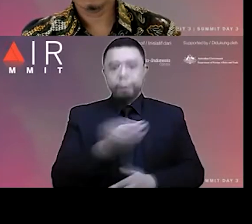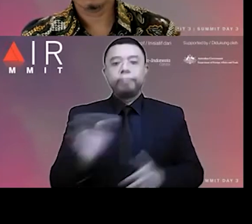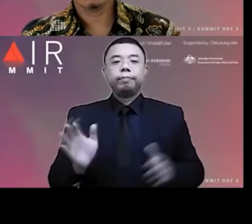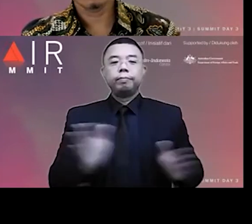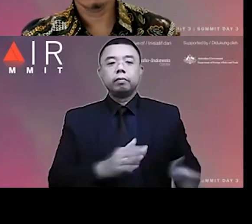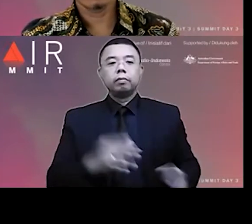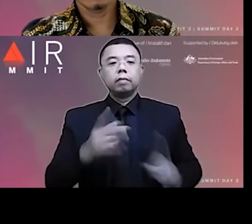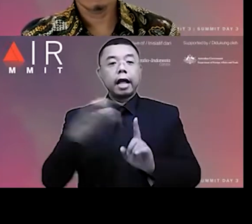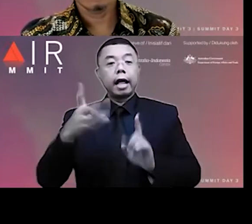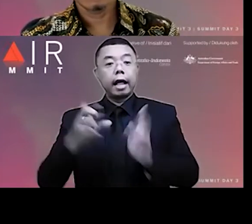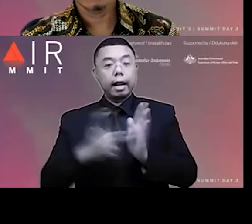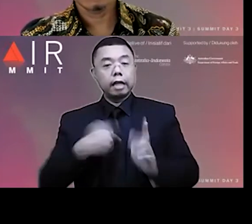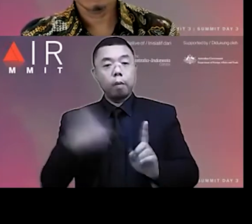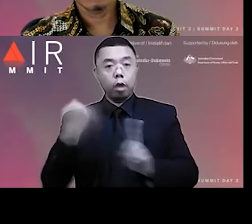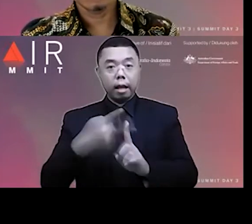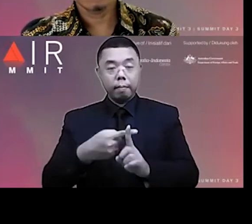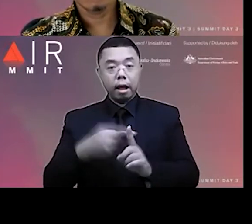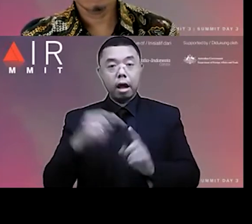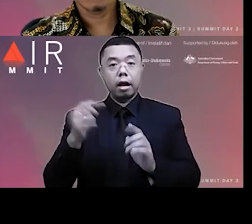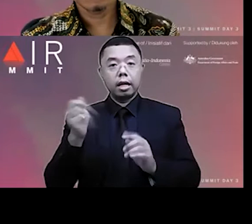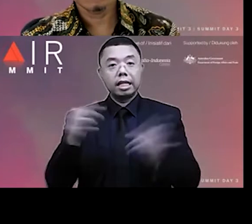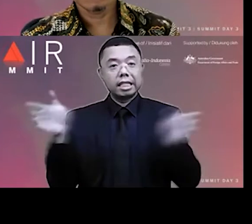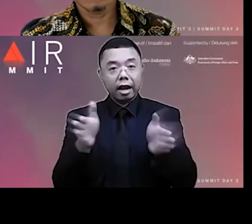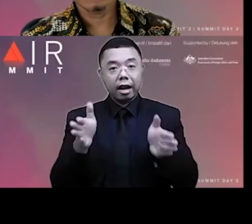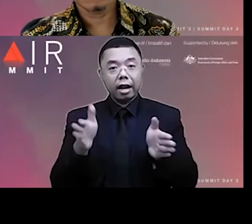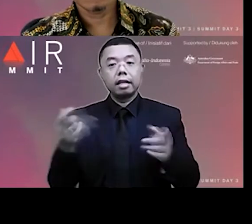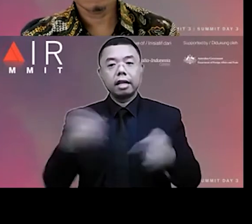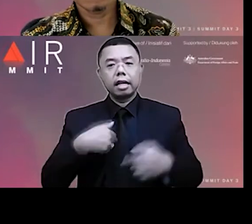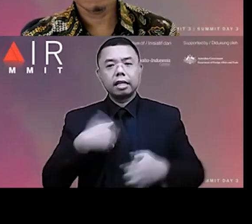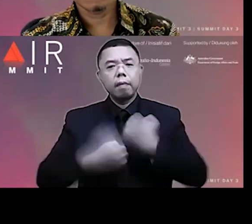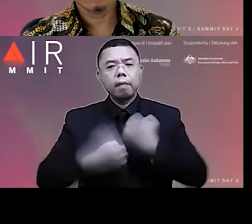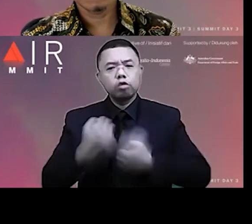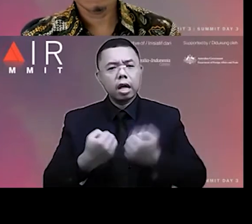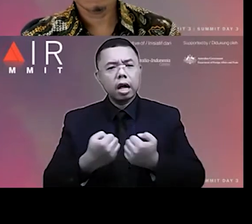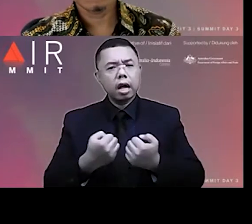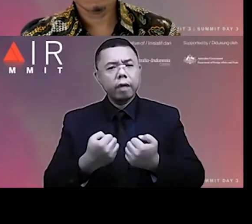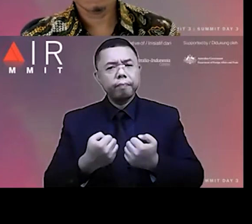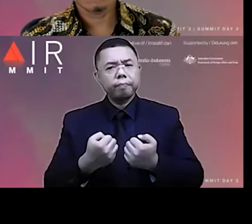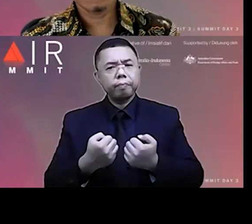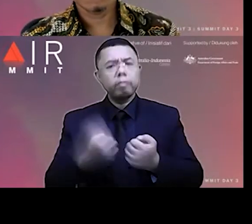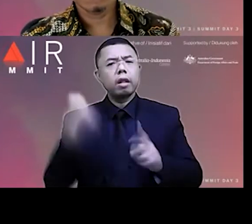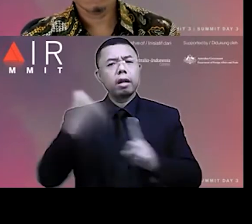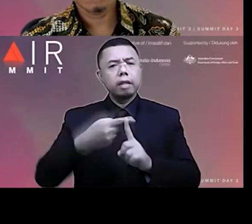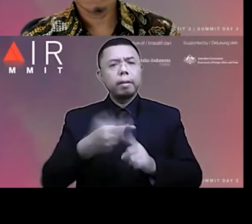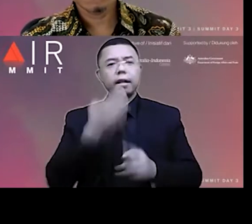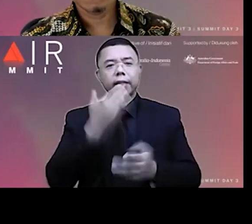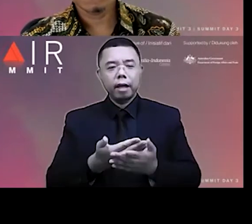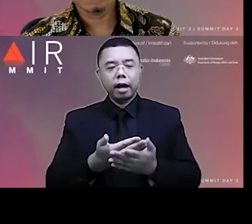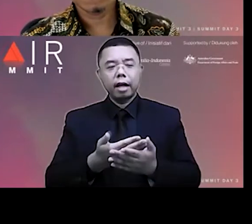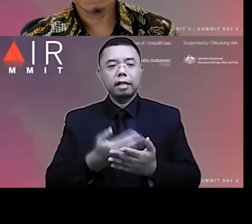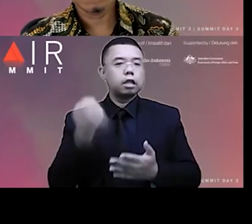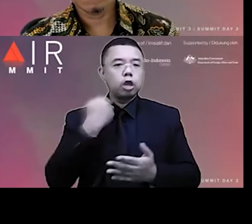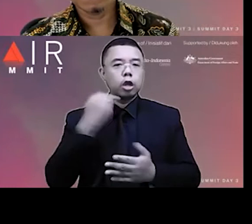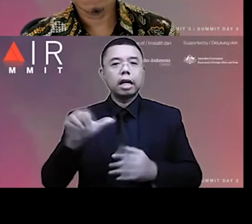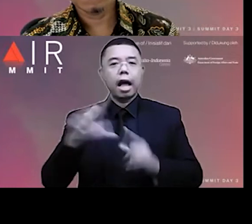So here I forgot to add, and thank you, Dr. Yayan, for pointing this out. There are two prongs in here in Traveloka that we've been doing, Helen.